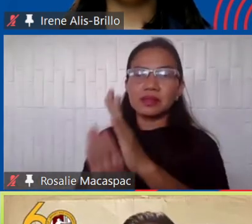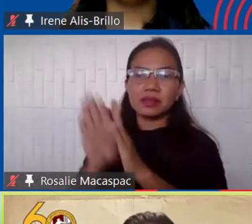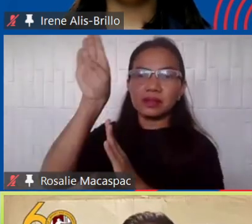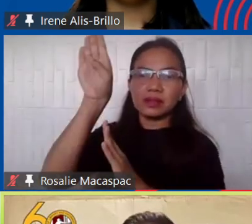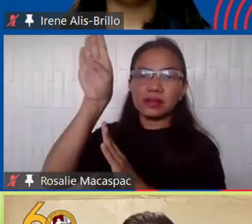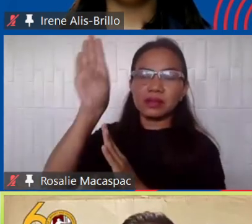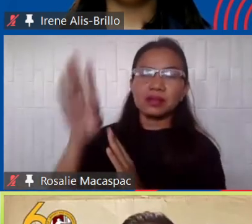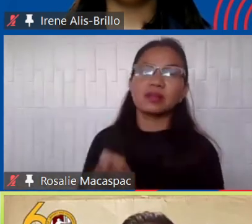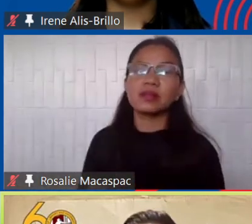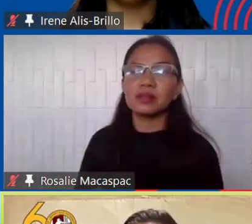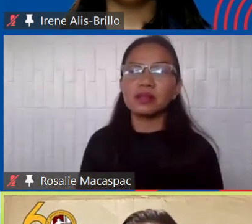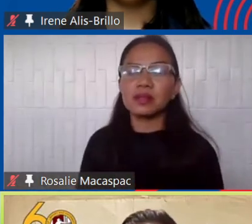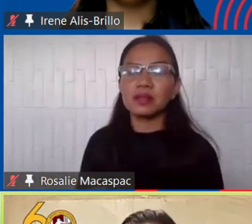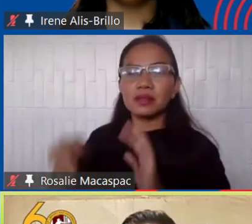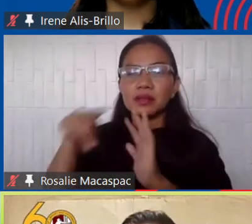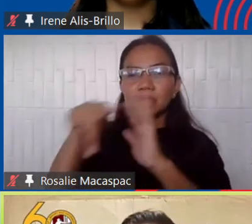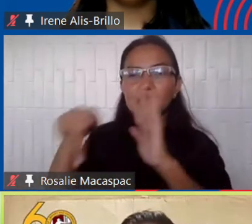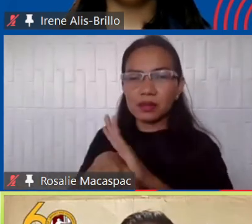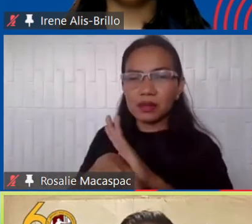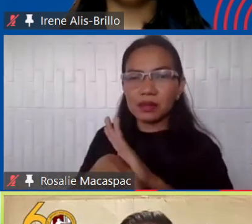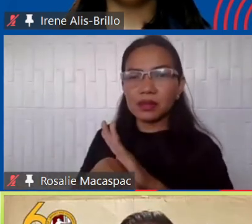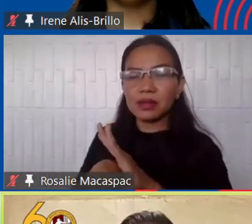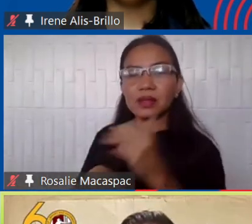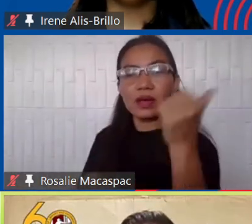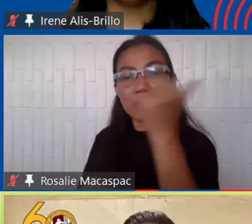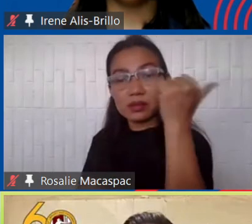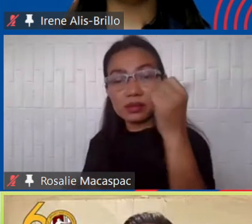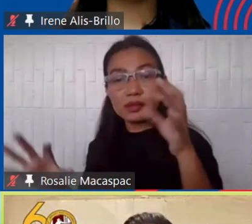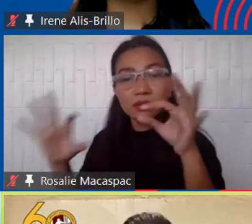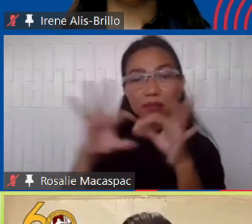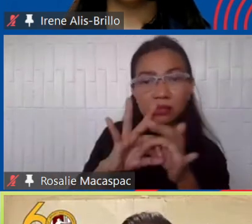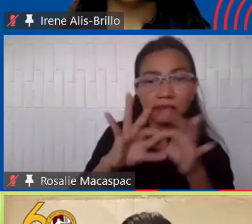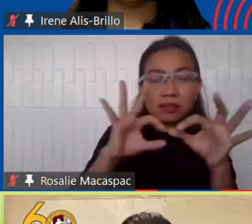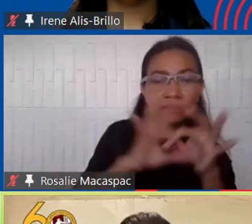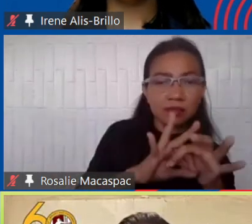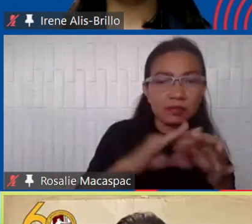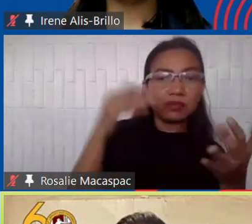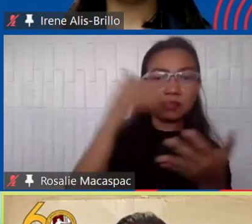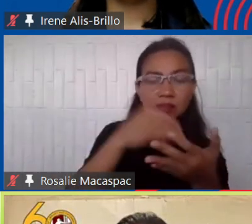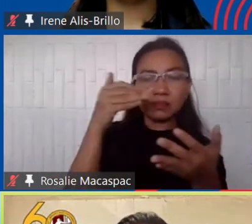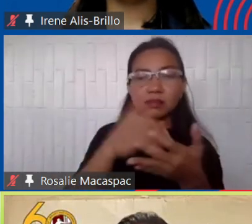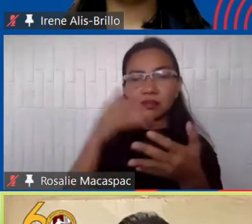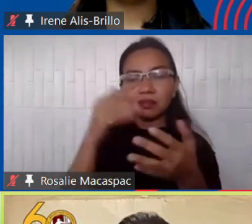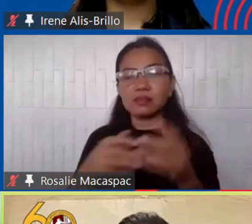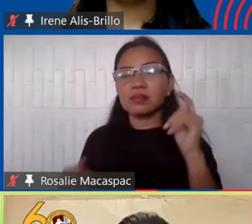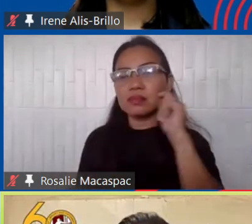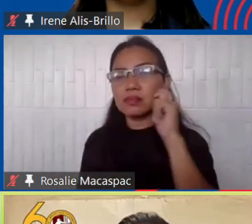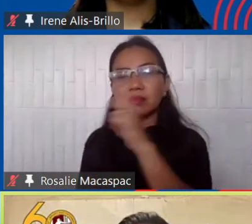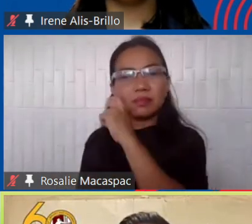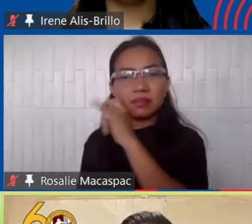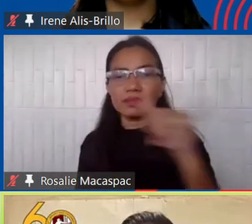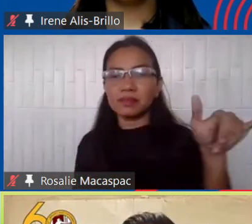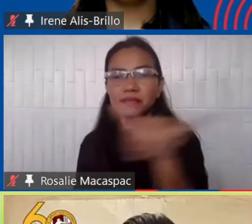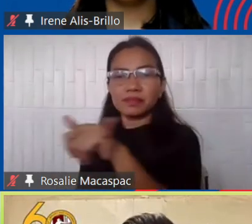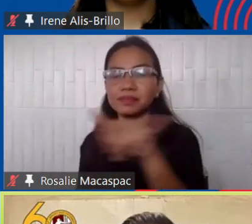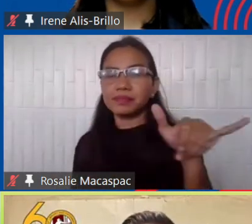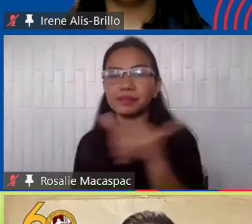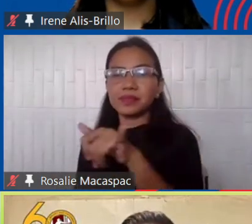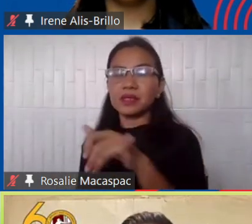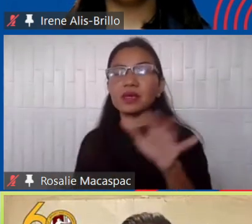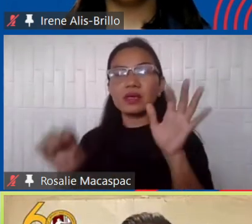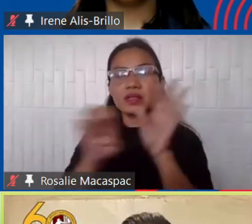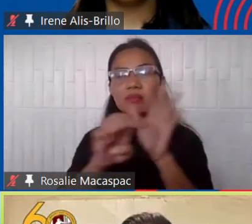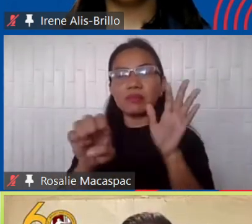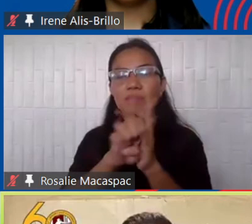at the policy of other institutions similar to your institution. For example, if you're a private